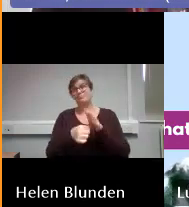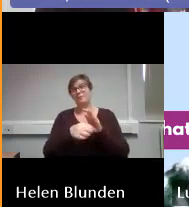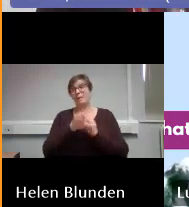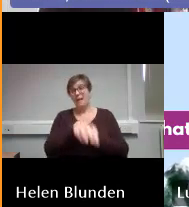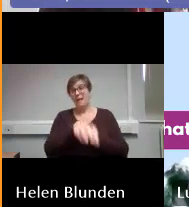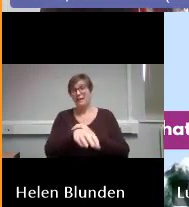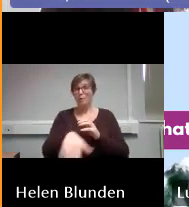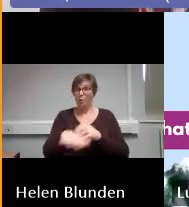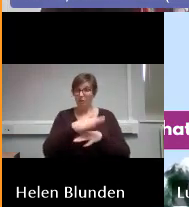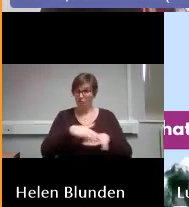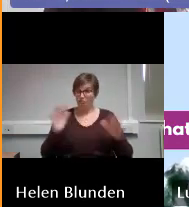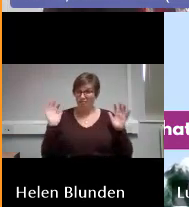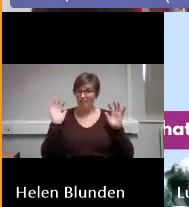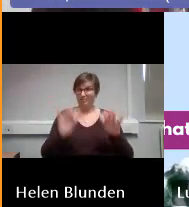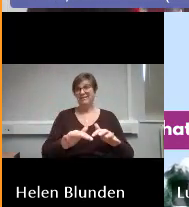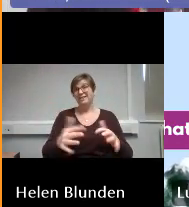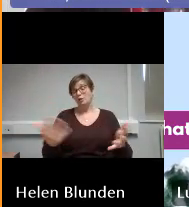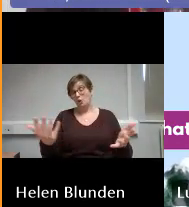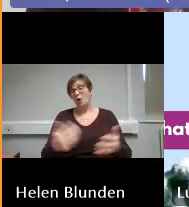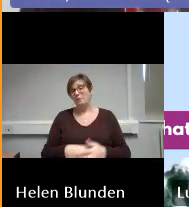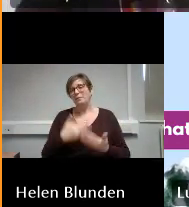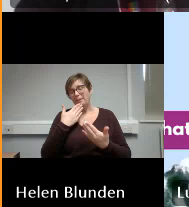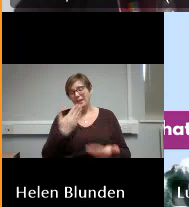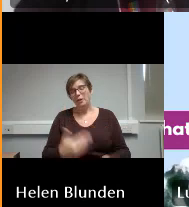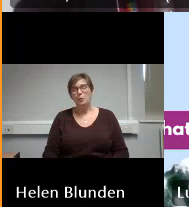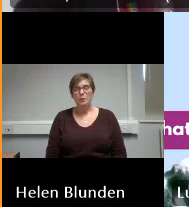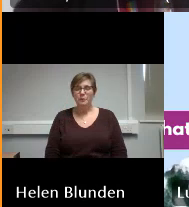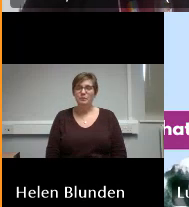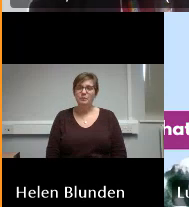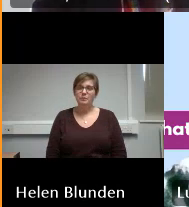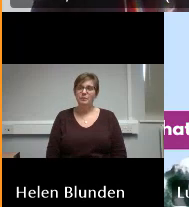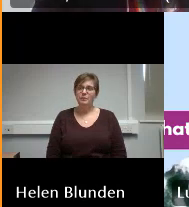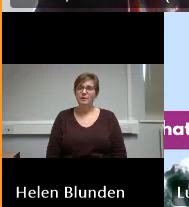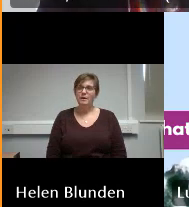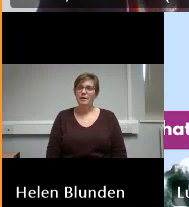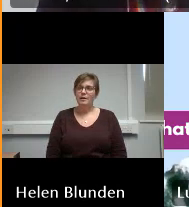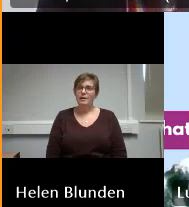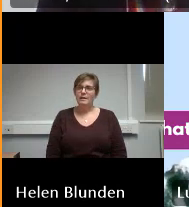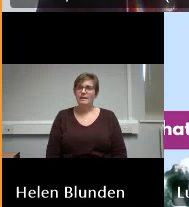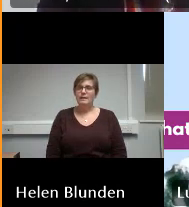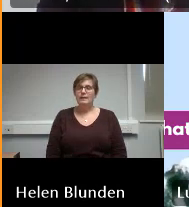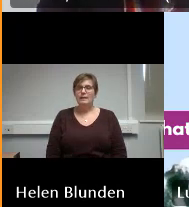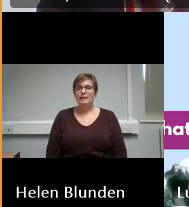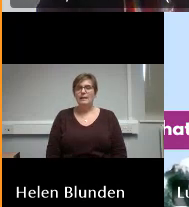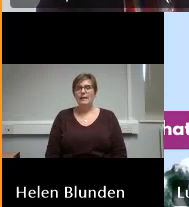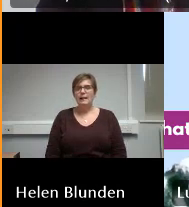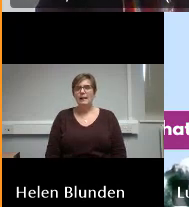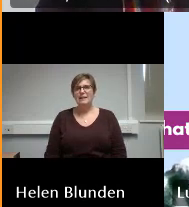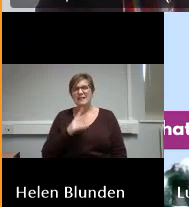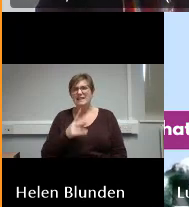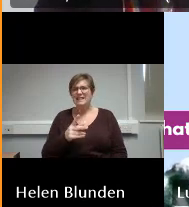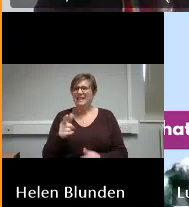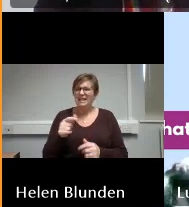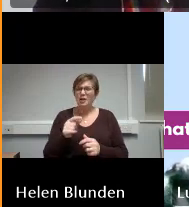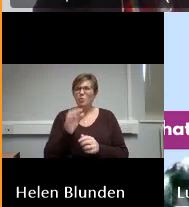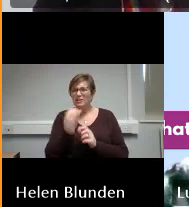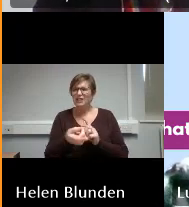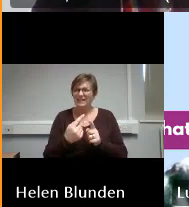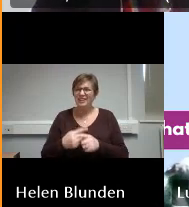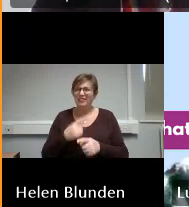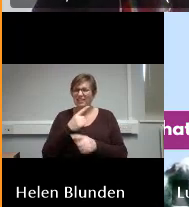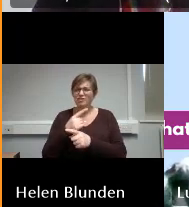place where all our children are, aren't they, as assistants? Thank you. Great. And I can see there's kind of a mini Q&A going off in the chat. So for the